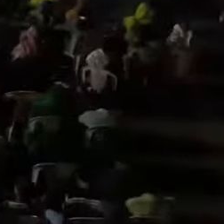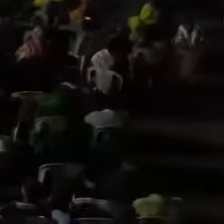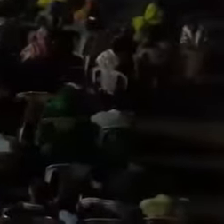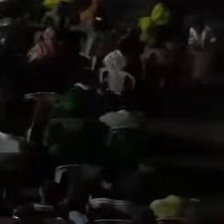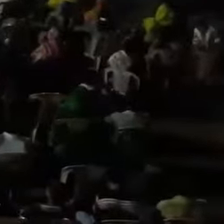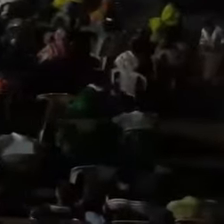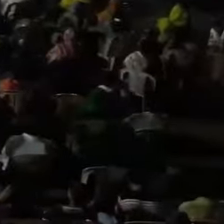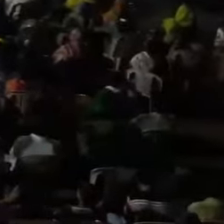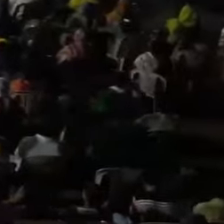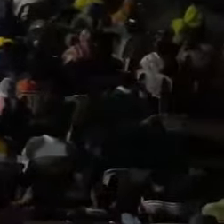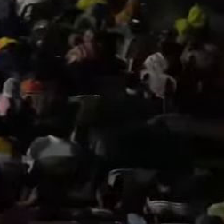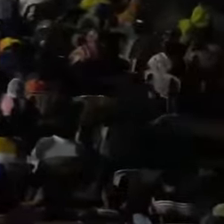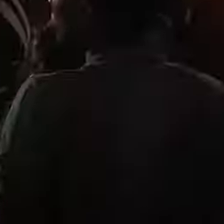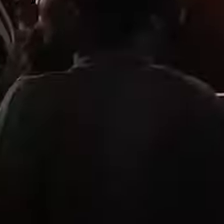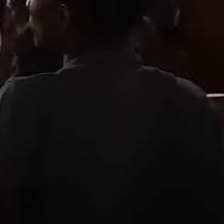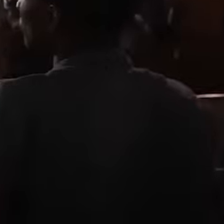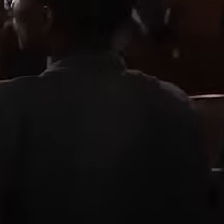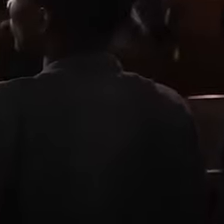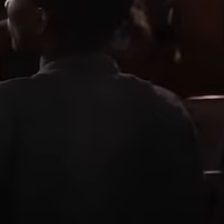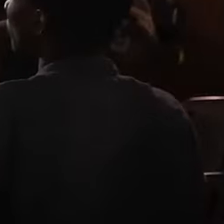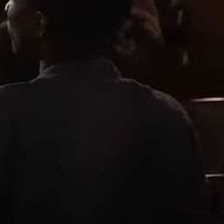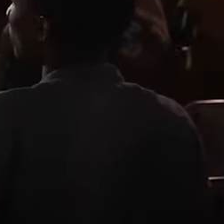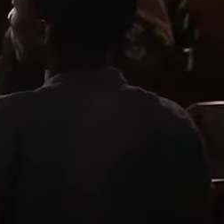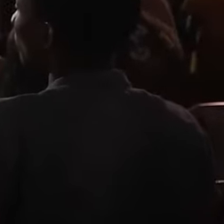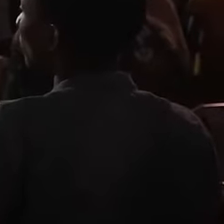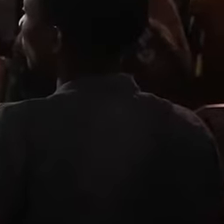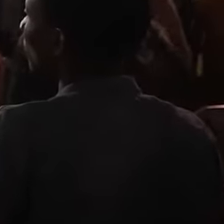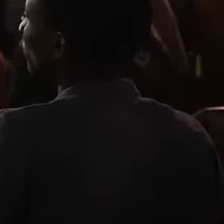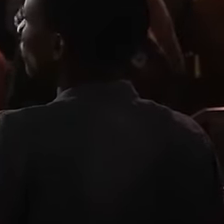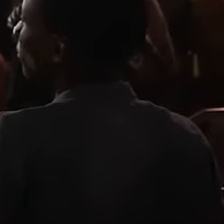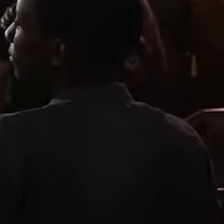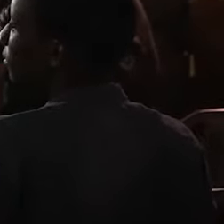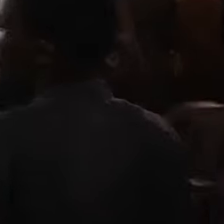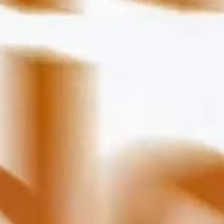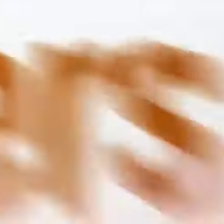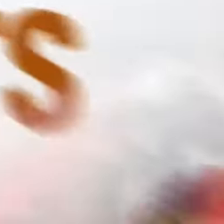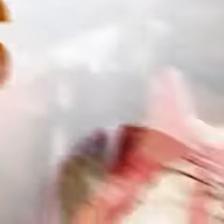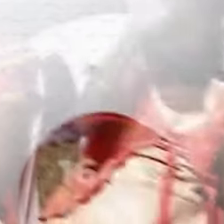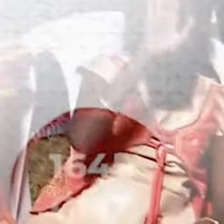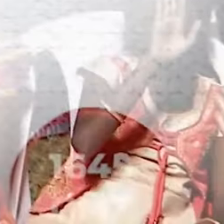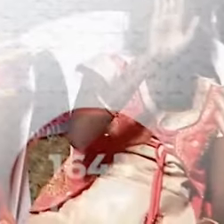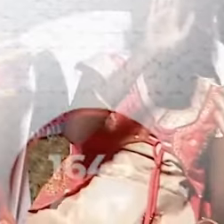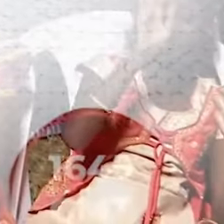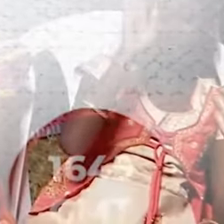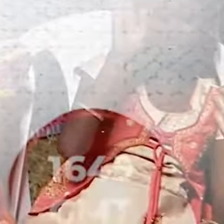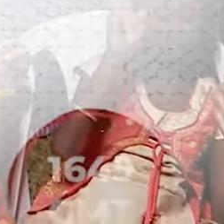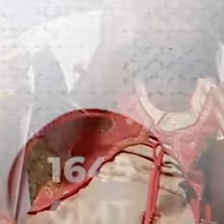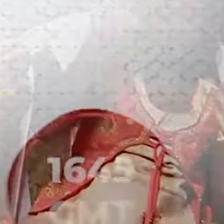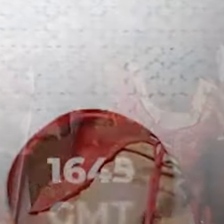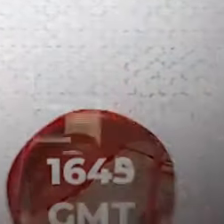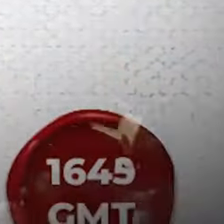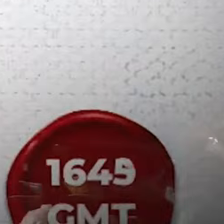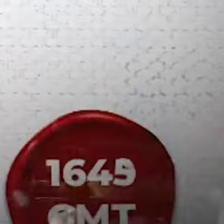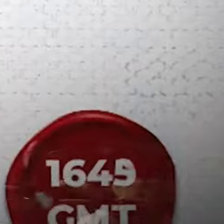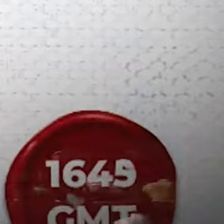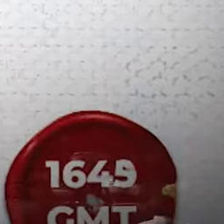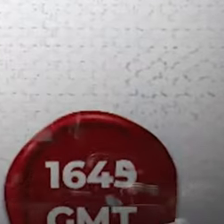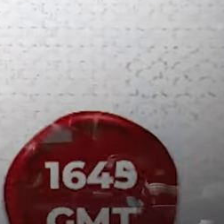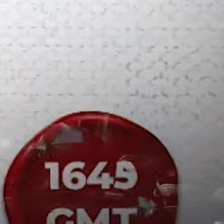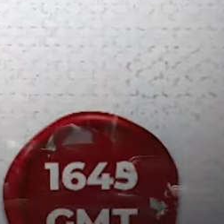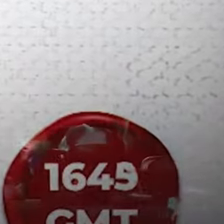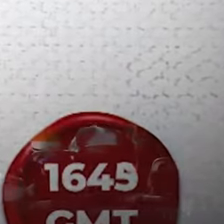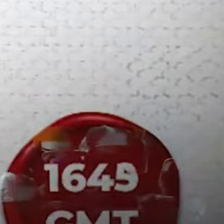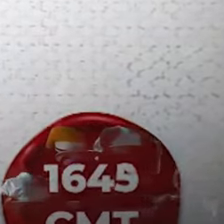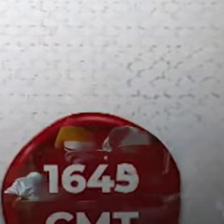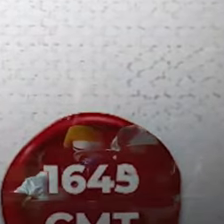Deeper Life location nearest to you. You may just be a praise from your breakthrough. No turning back till the hand